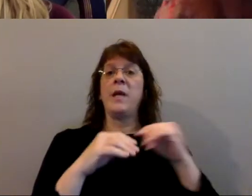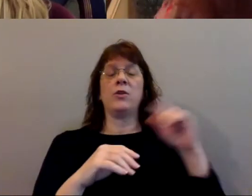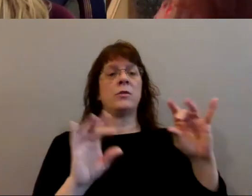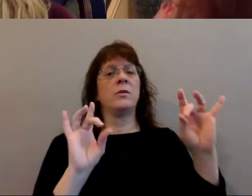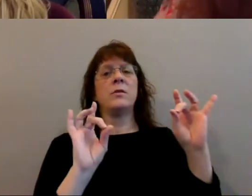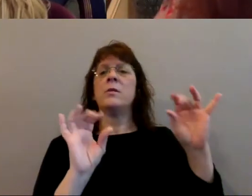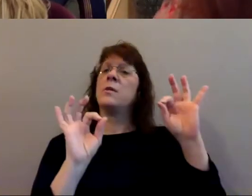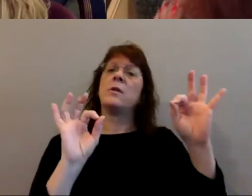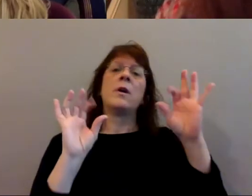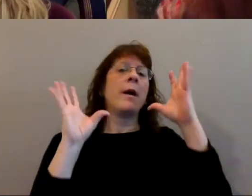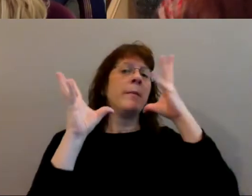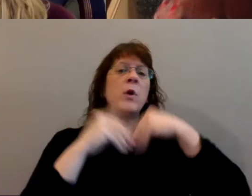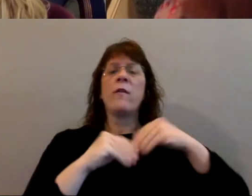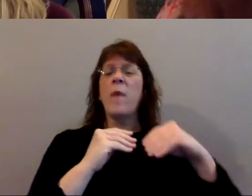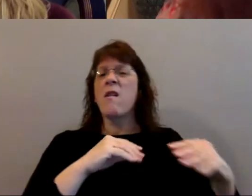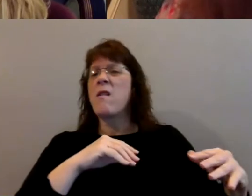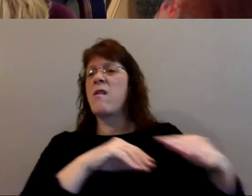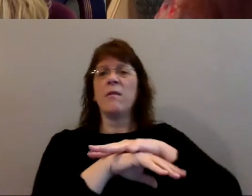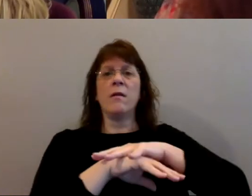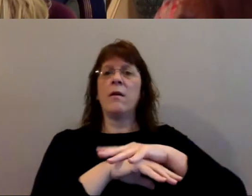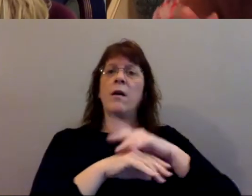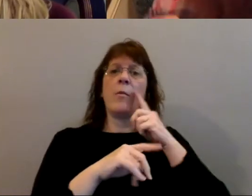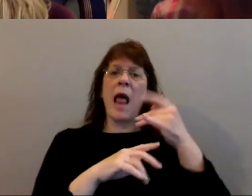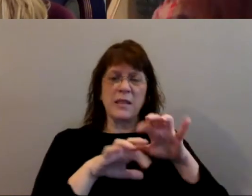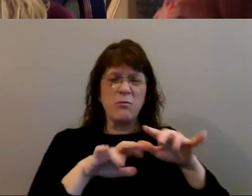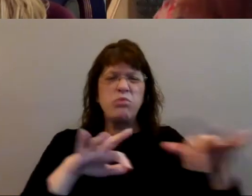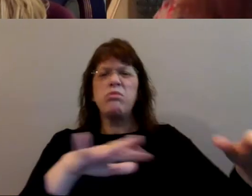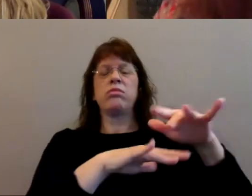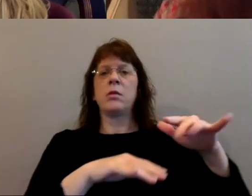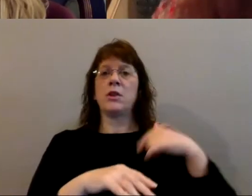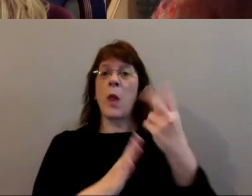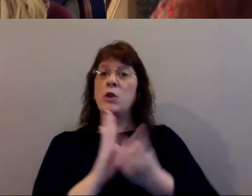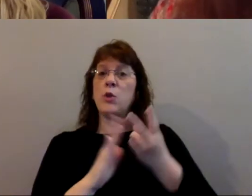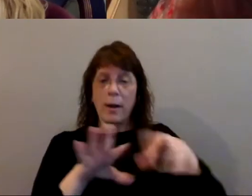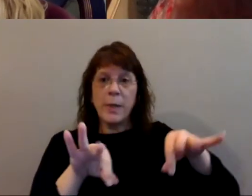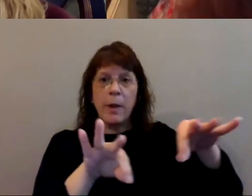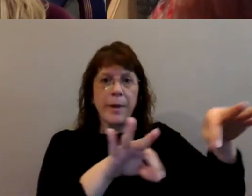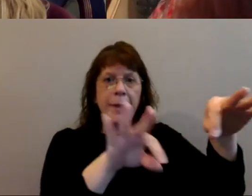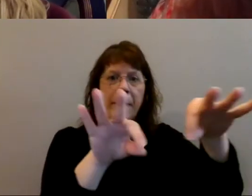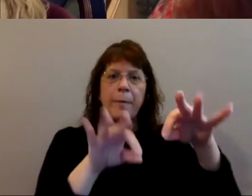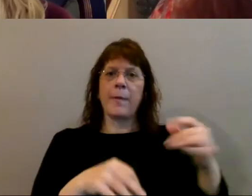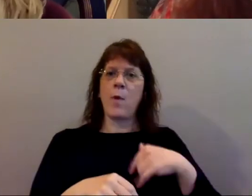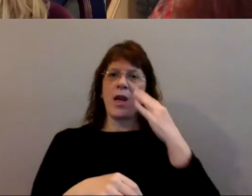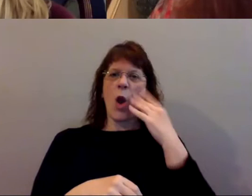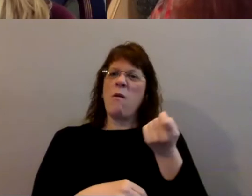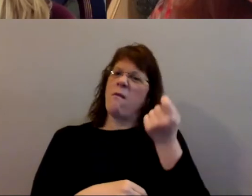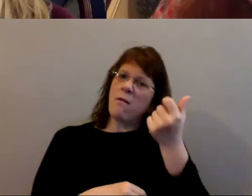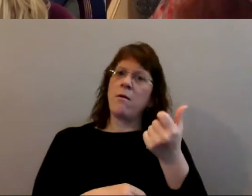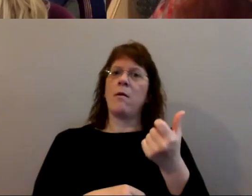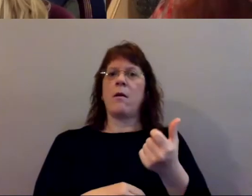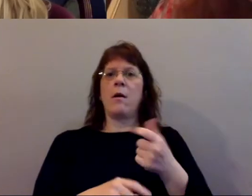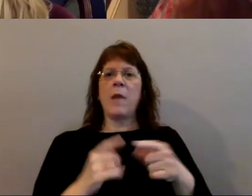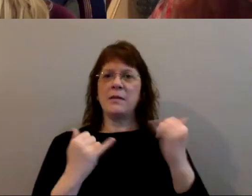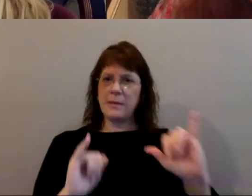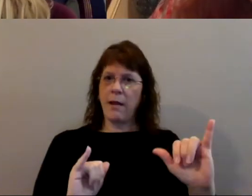but covered in plastic. And so we spend Yeah. like 2 hours just picking up all the plastic. And it's like, we know it's just a drop in the bucket, but it's Hey, it's so,